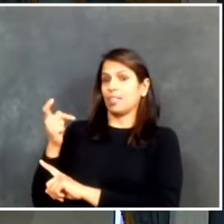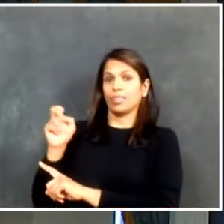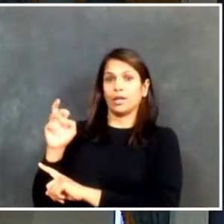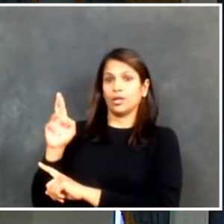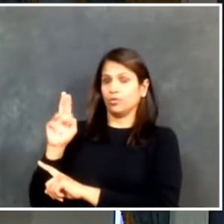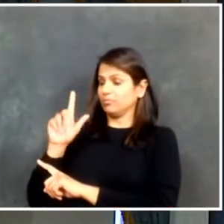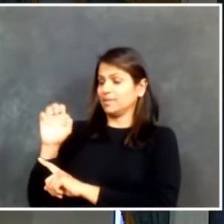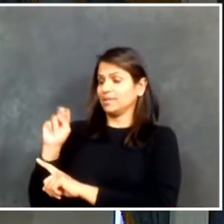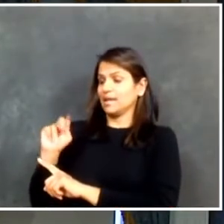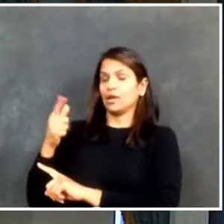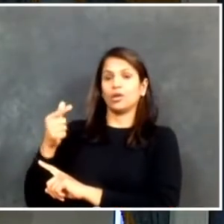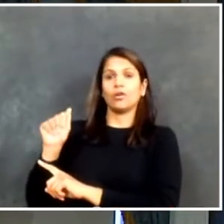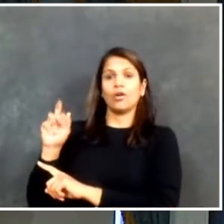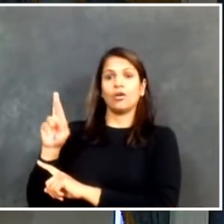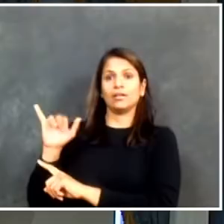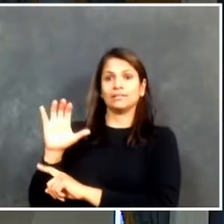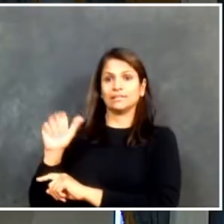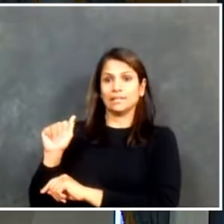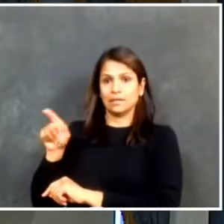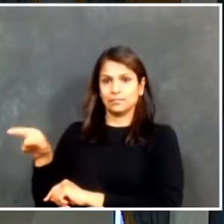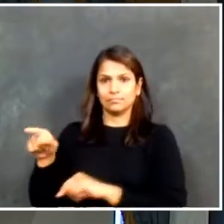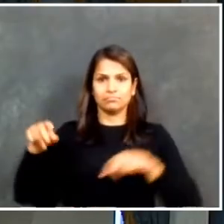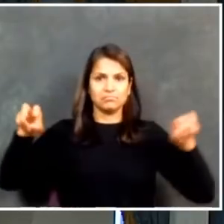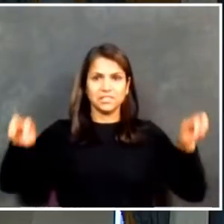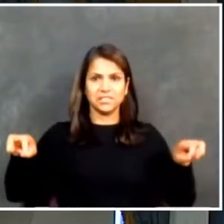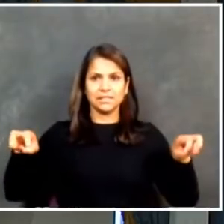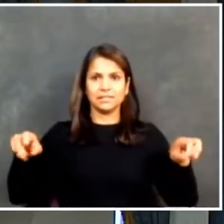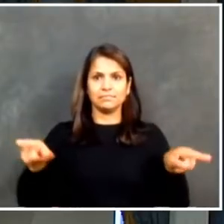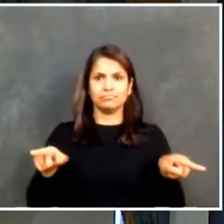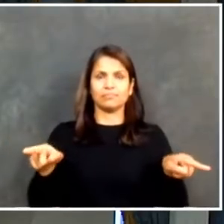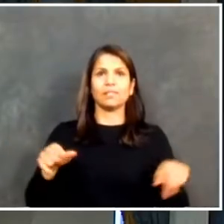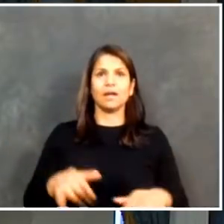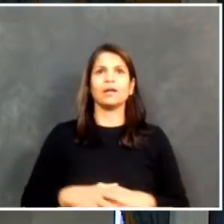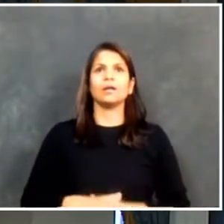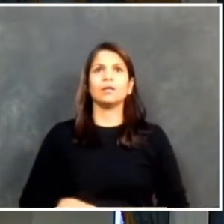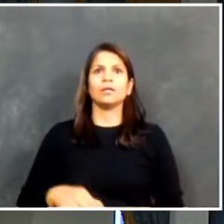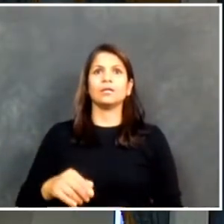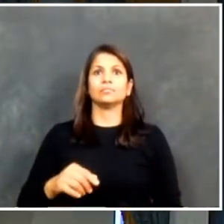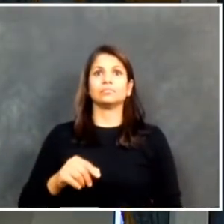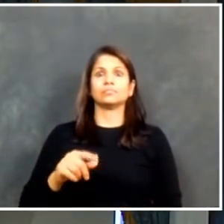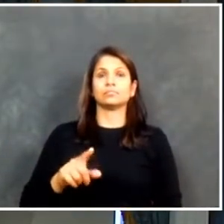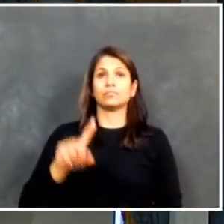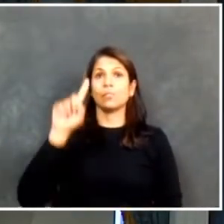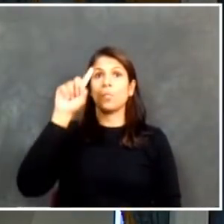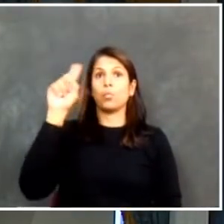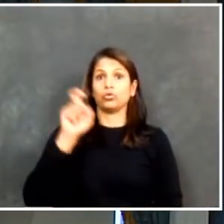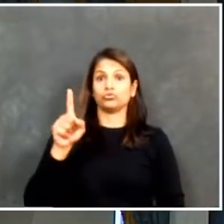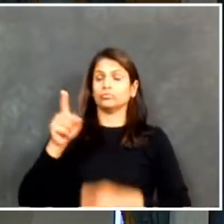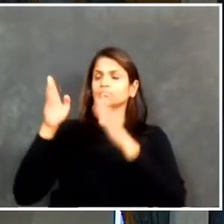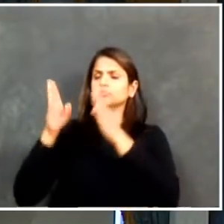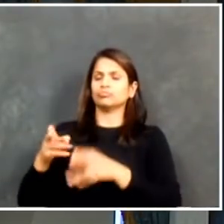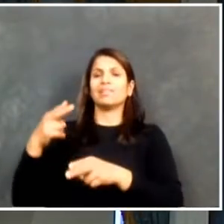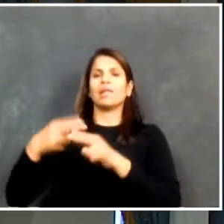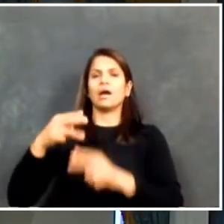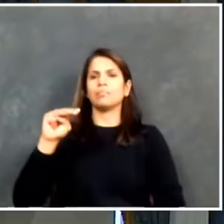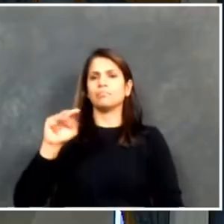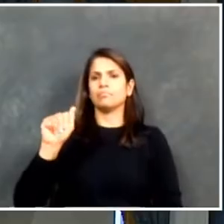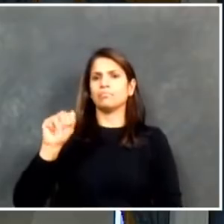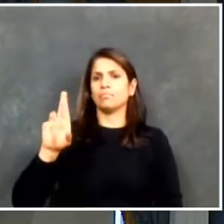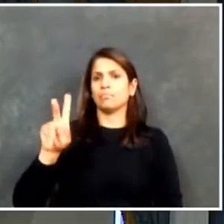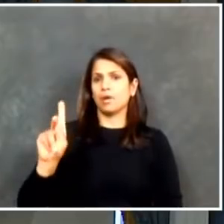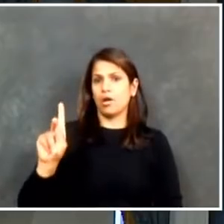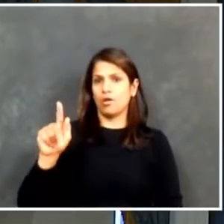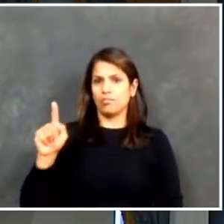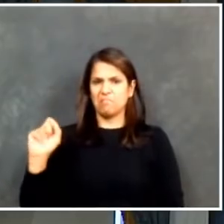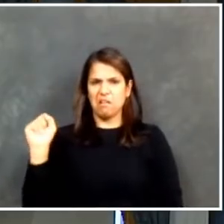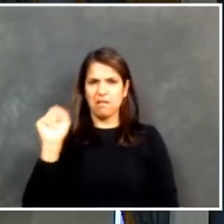I had a couple of questions about the data from the weekly report. I was hoping you could clear up or just add some more context to a couple of these numbers.